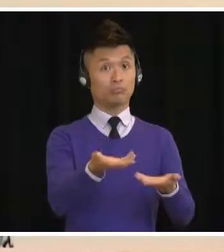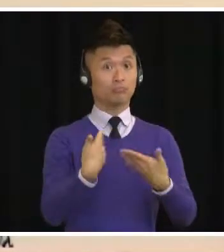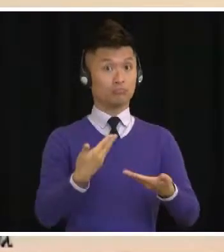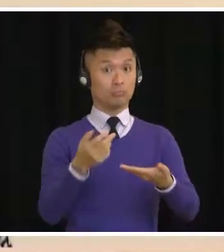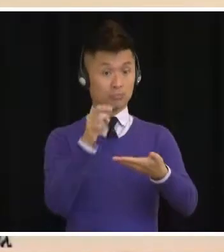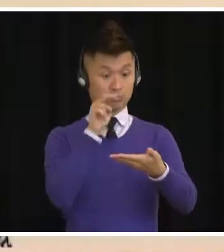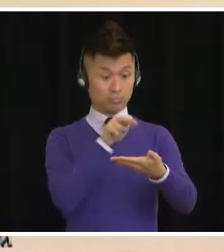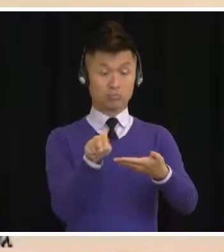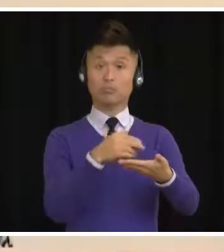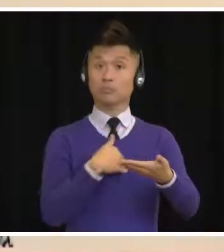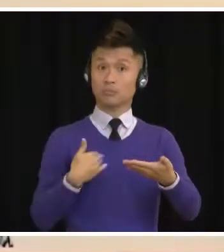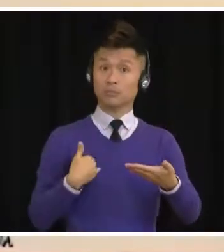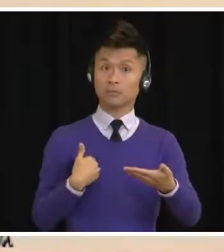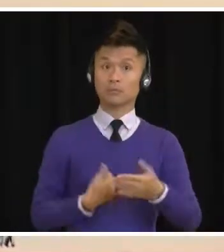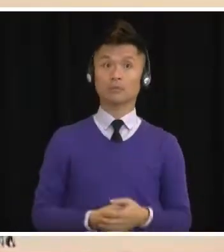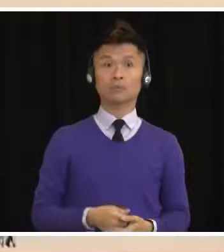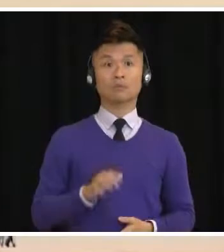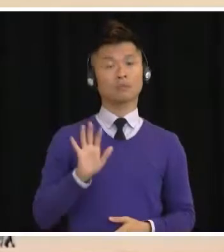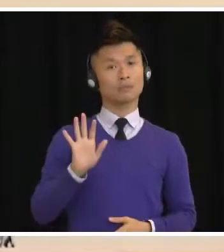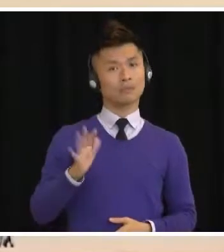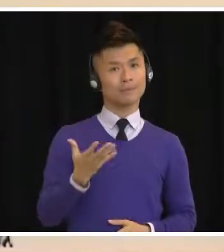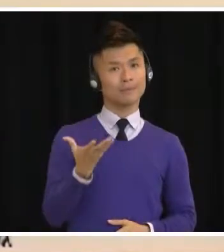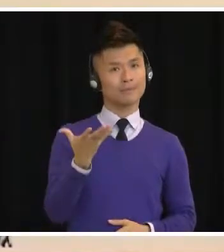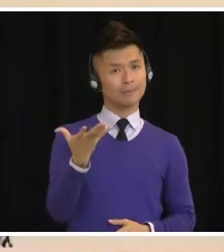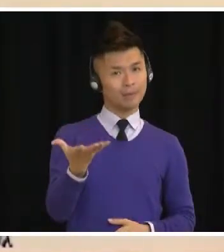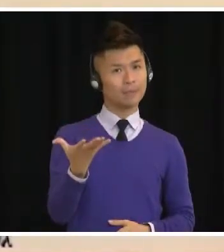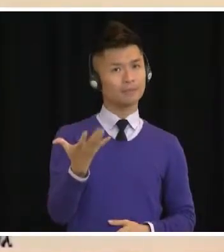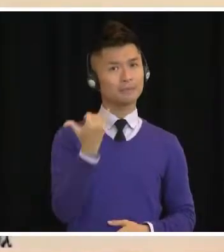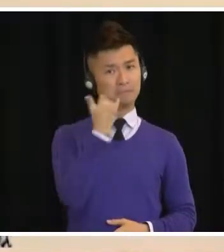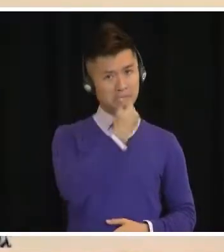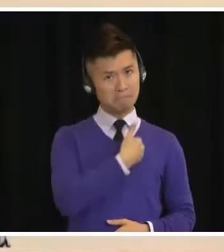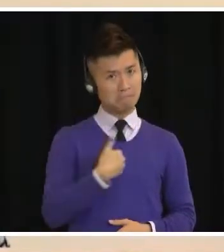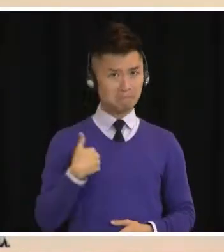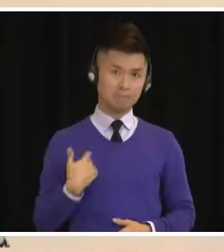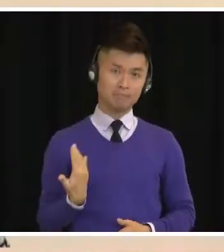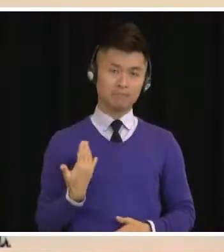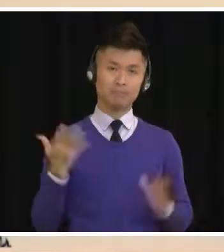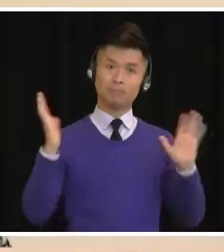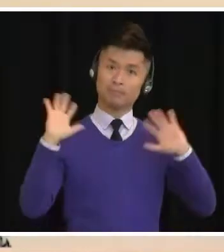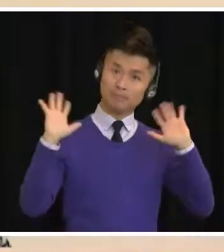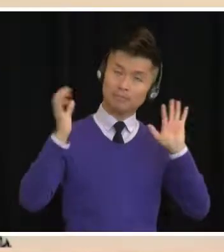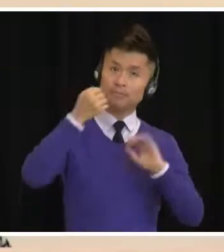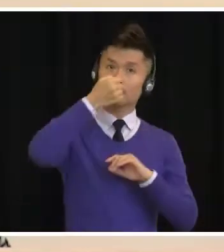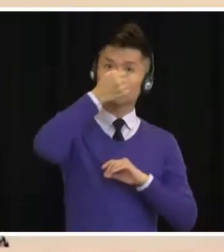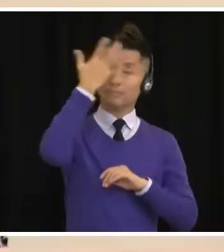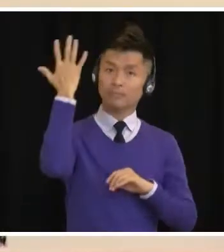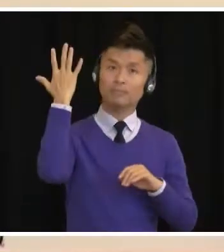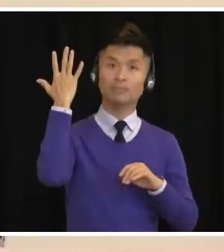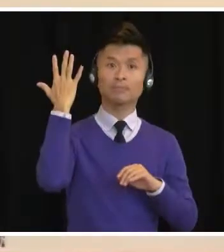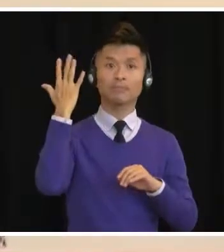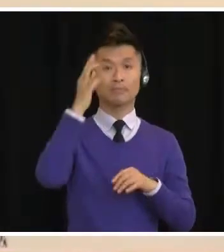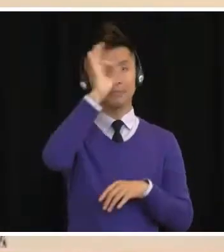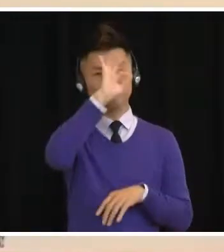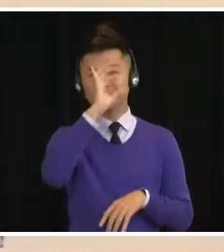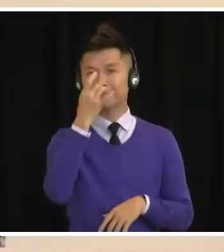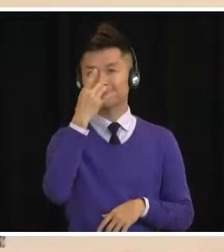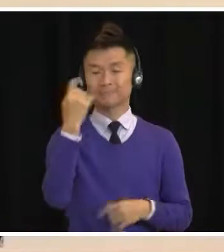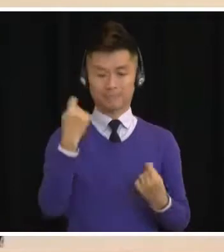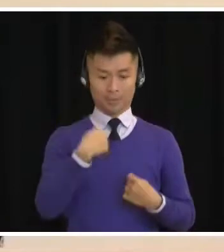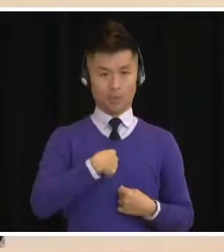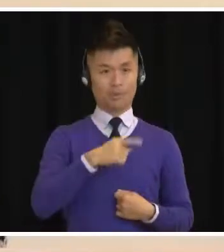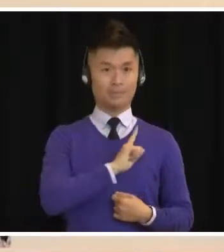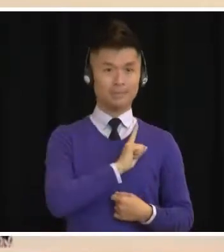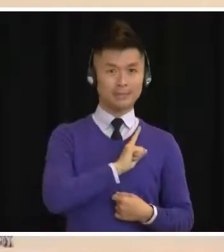information on the web. Most adults would find that very hard, including me. So I think it's important that there is information